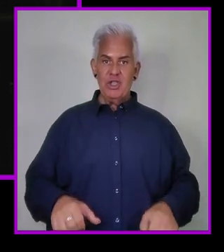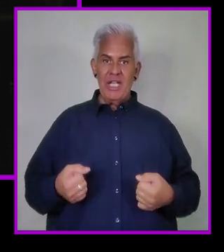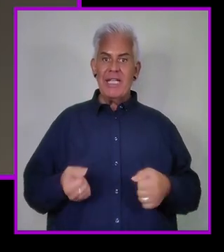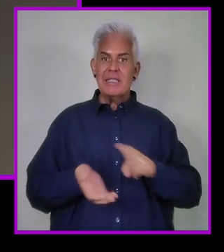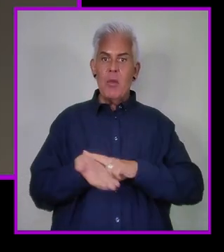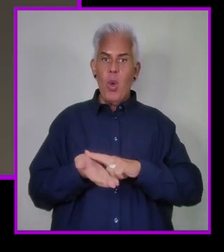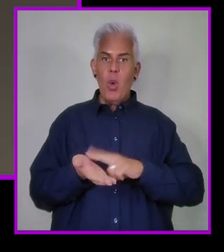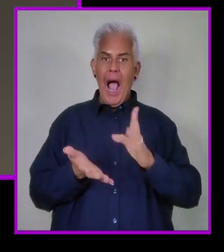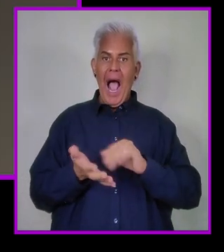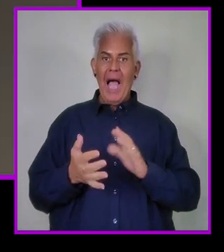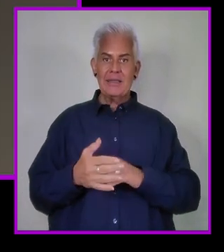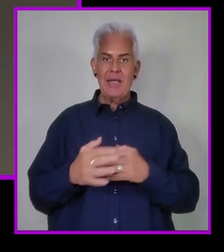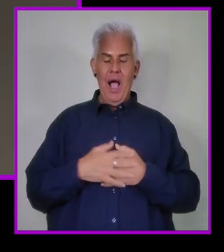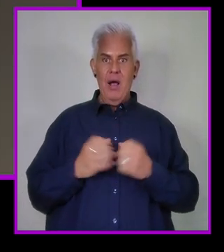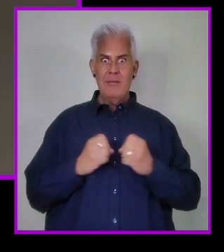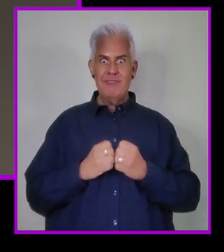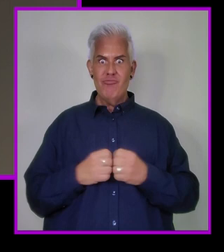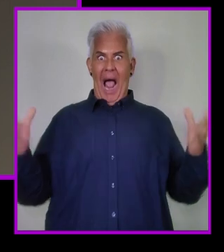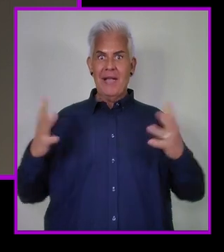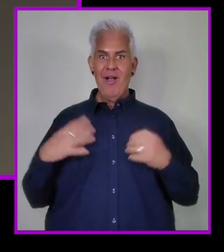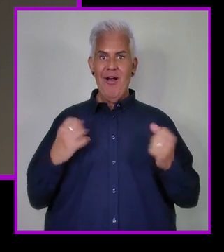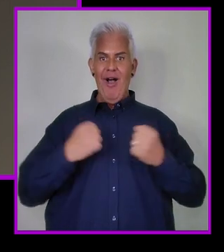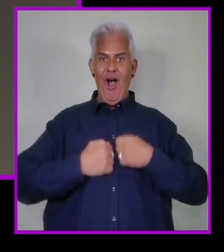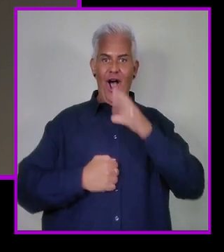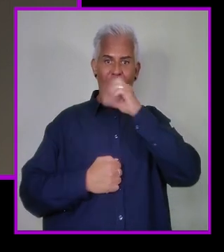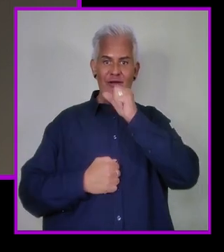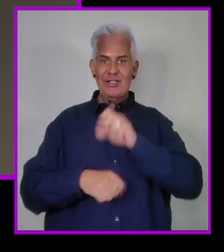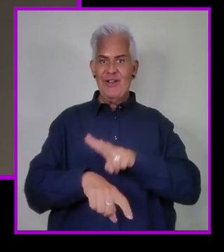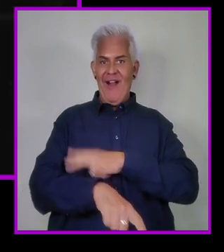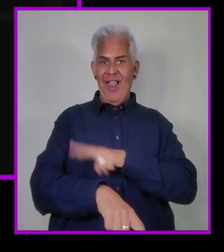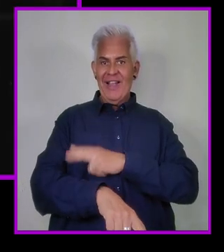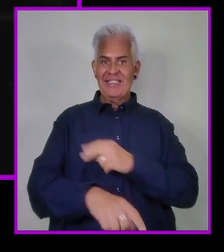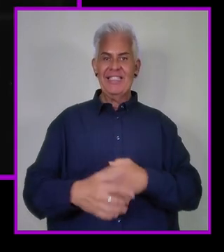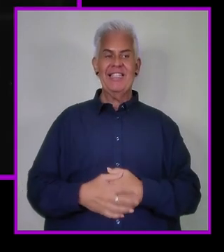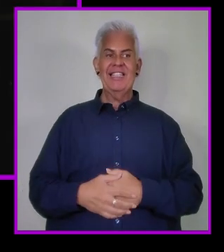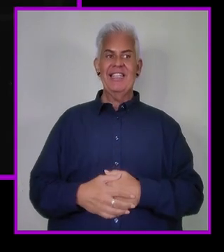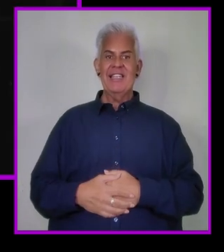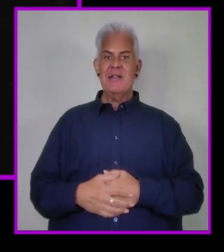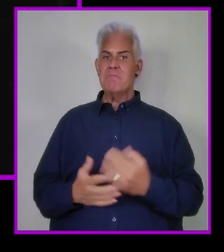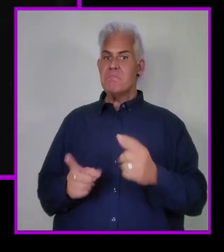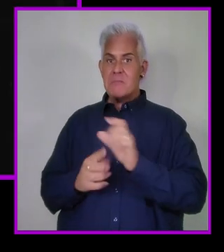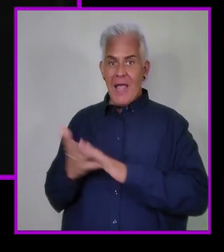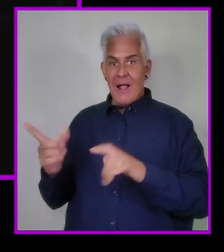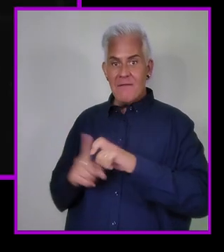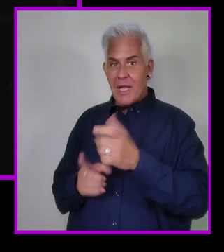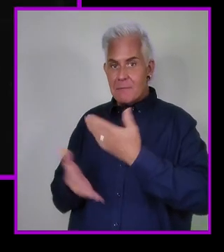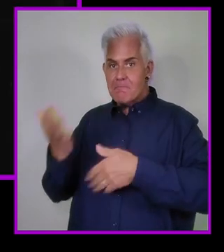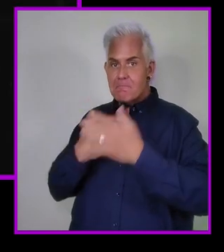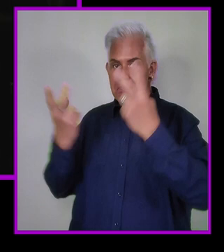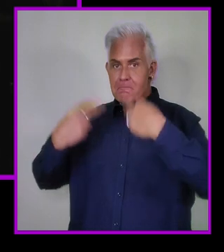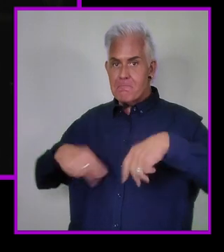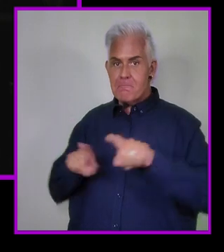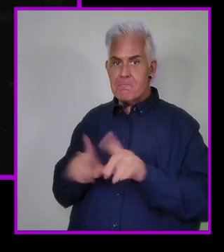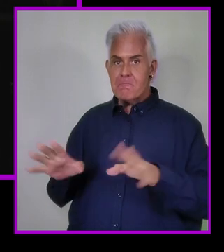jeans, and a slightly understated bright orange velvet jacket. And David, could you also audio describe